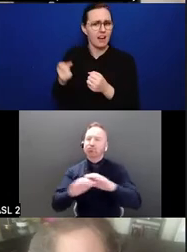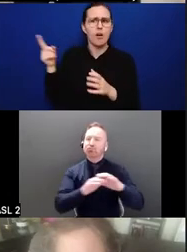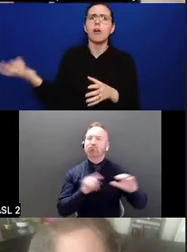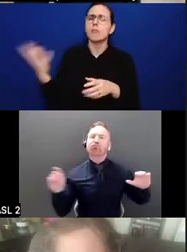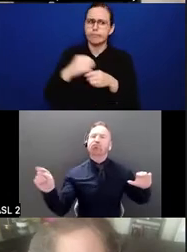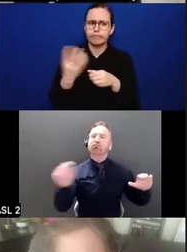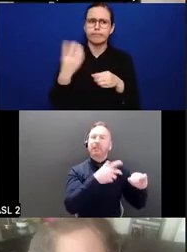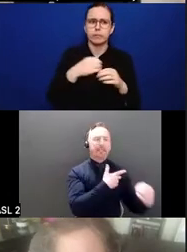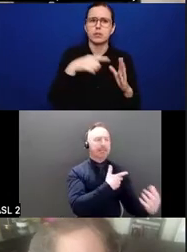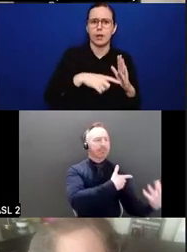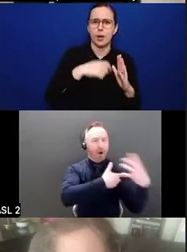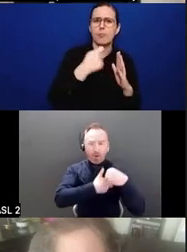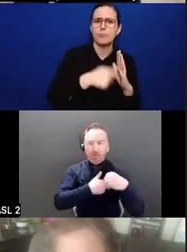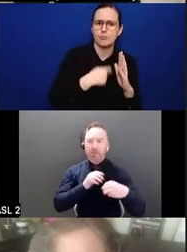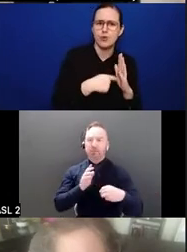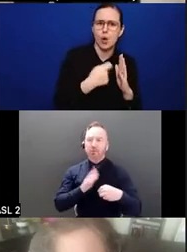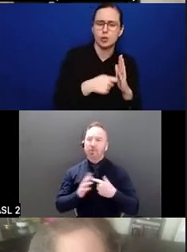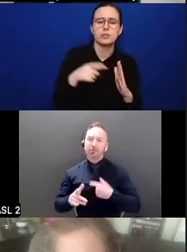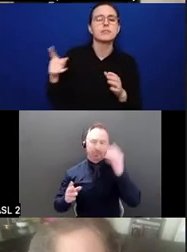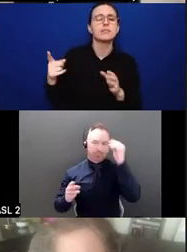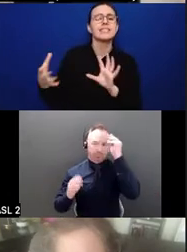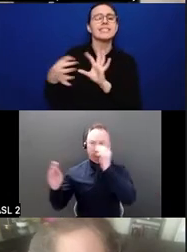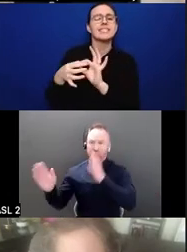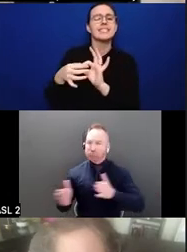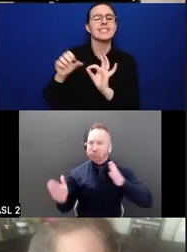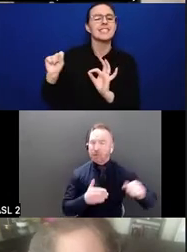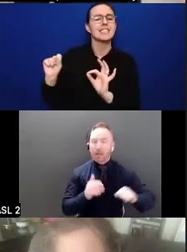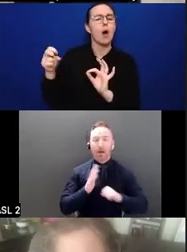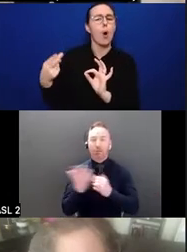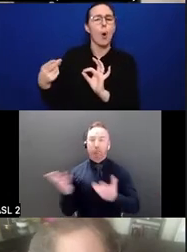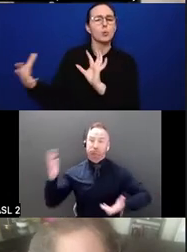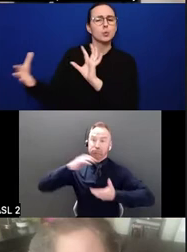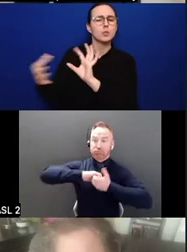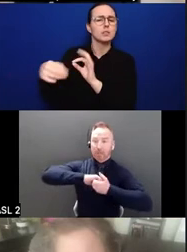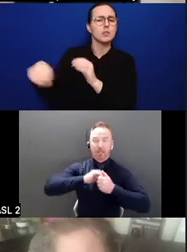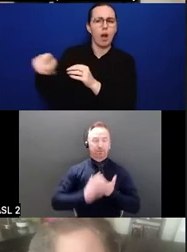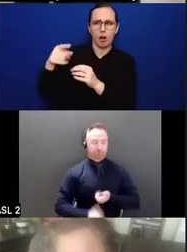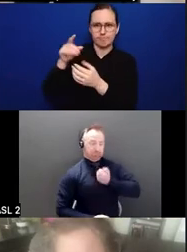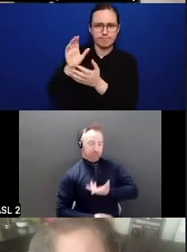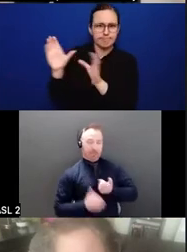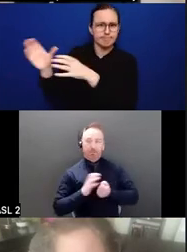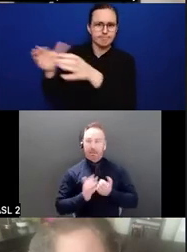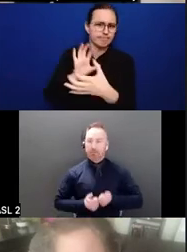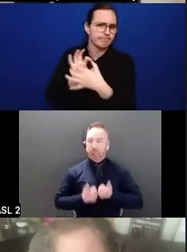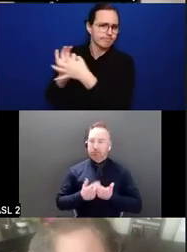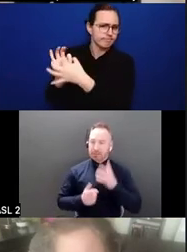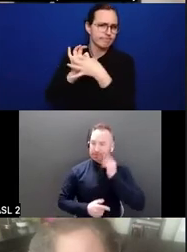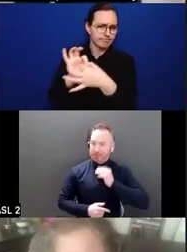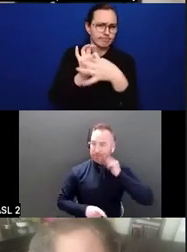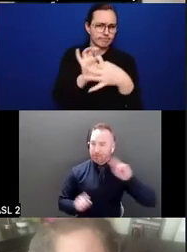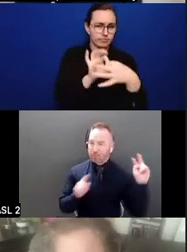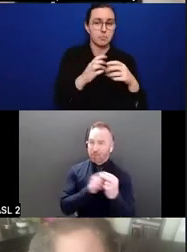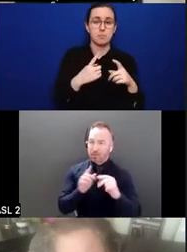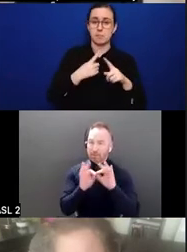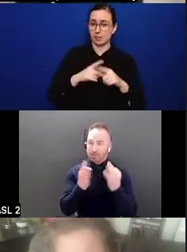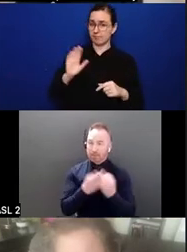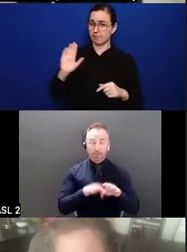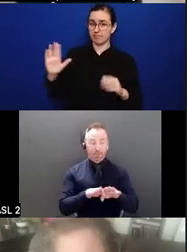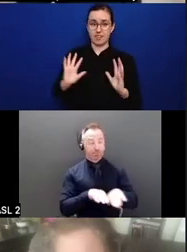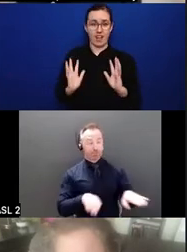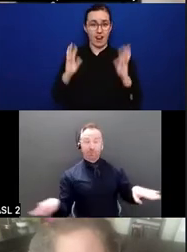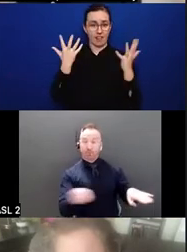and as a partner, really providing the lived experience and the perspectives of families of children with